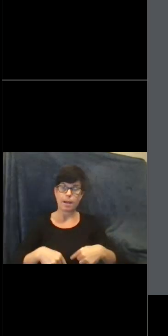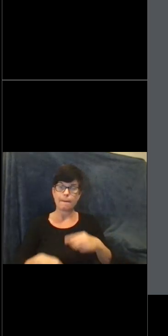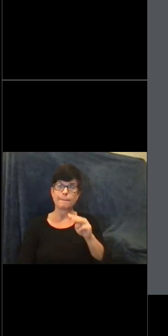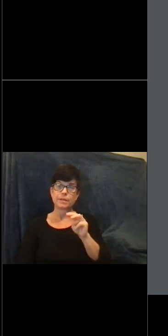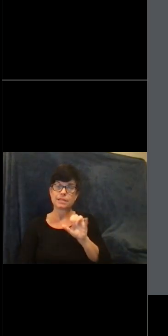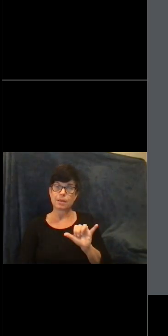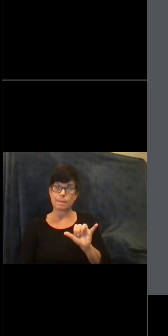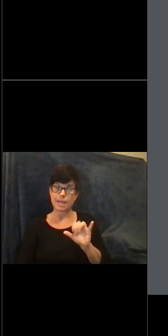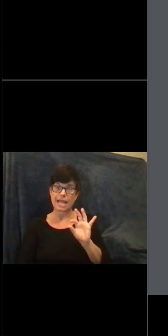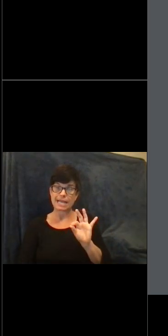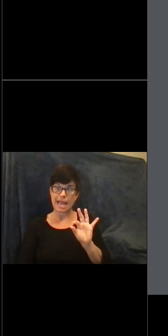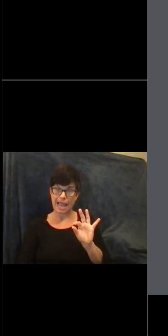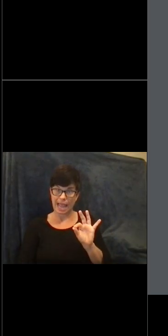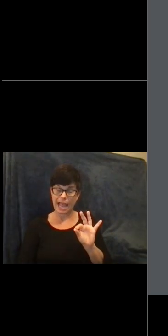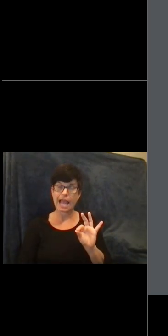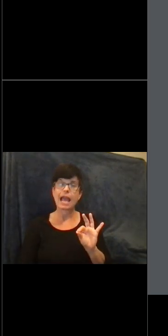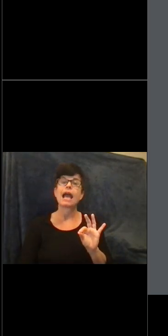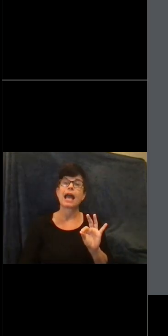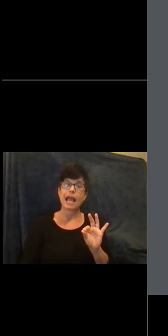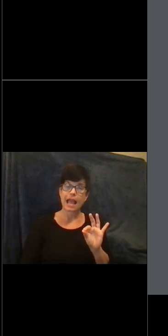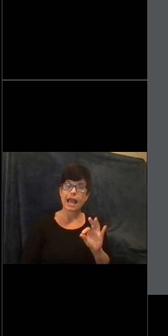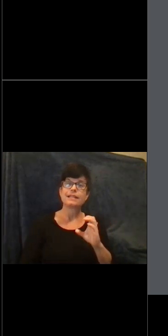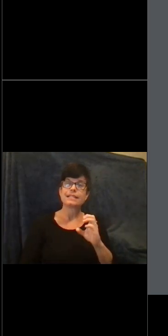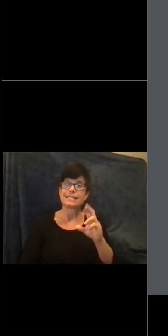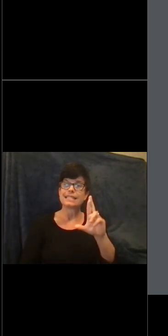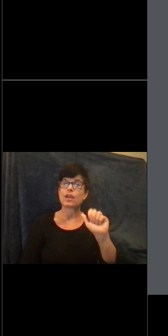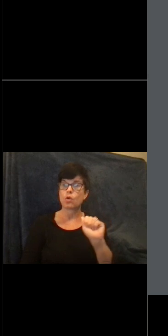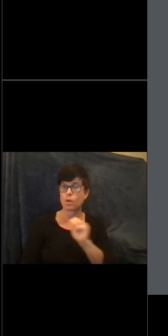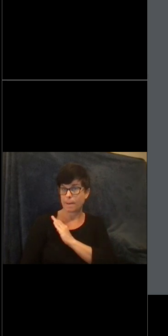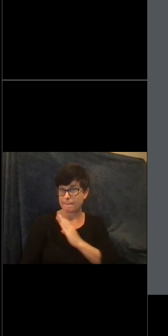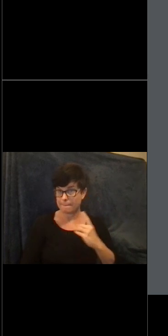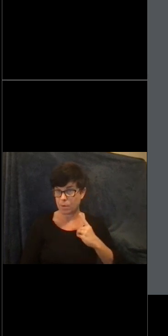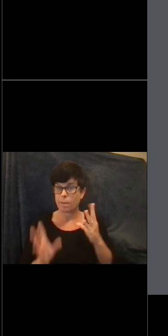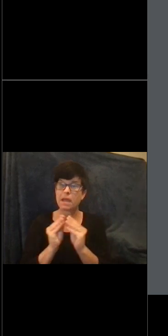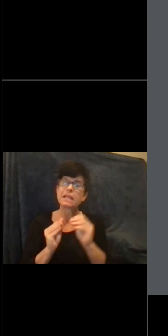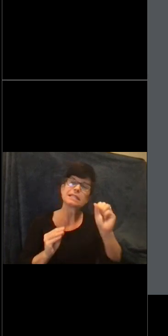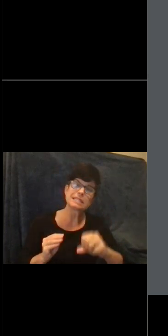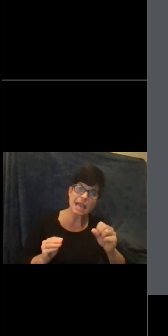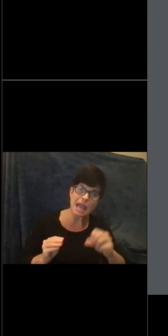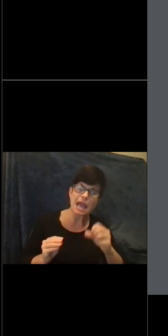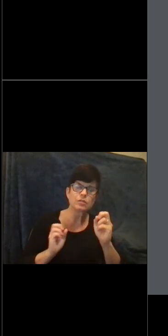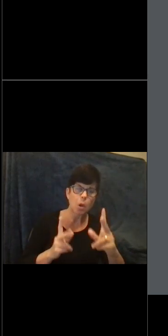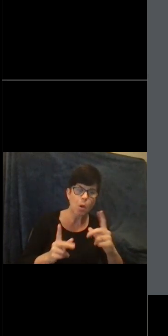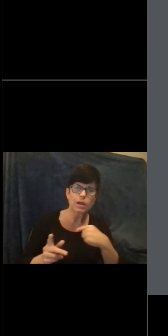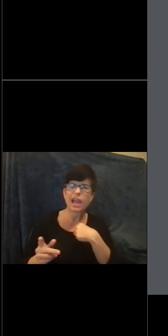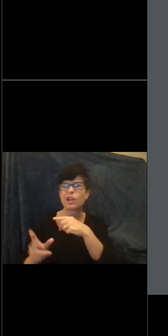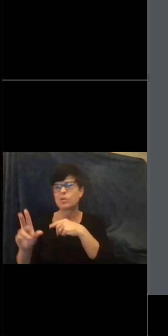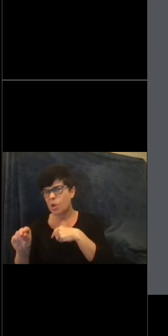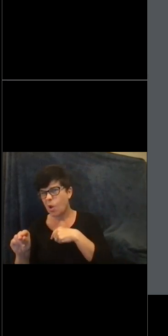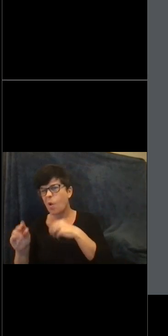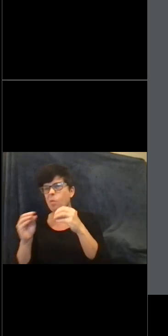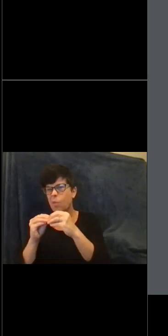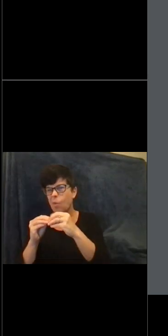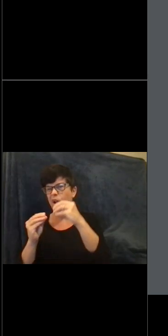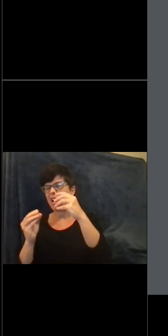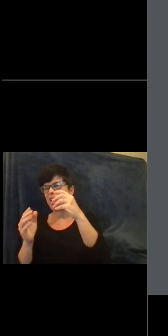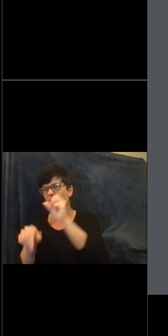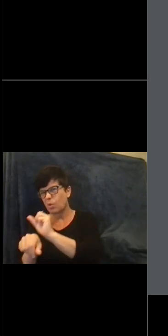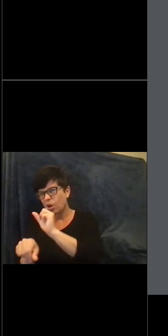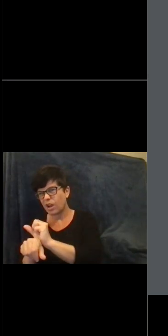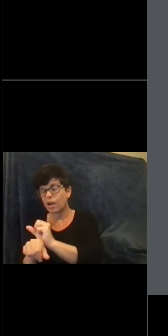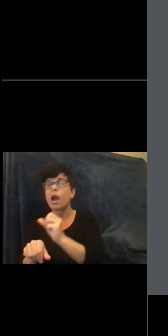9th CRA board meeting to say, yes, this is okay. No, we need more work on it. Yes, this is okay, but here's some other things that